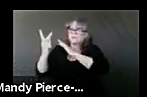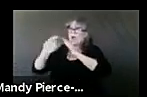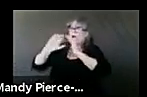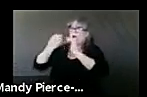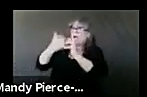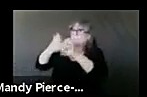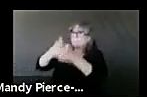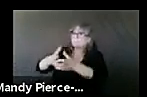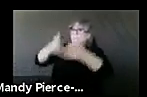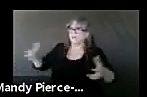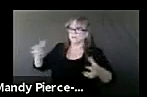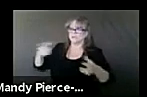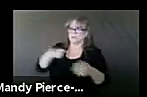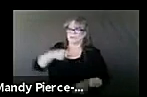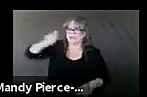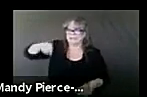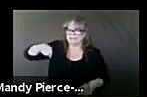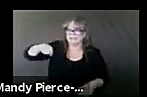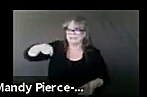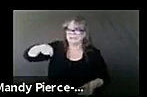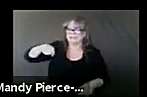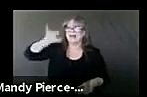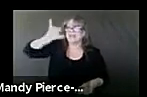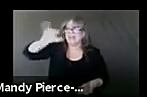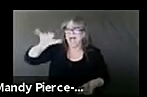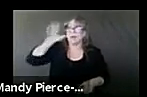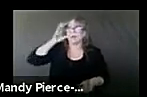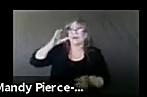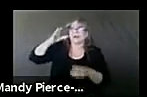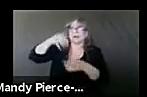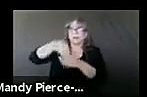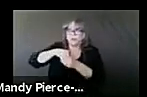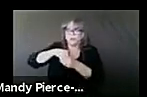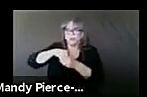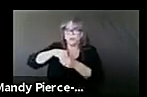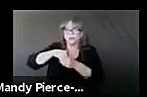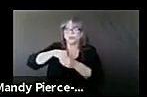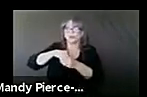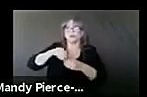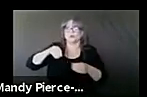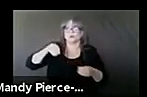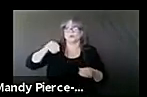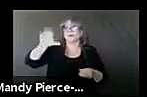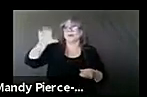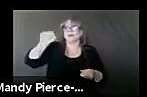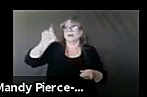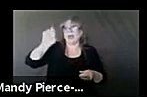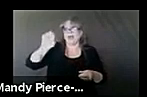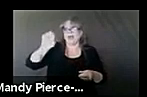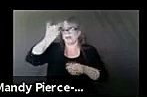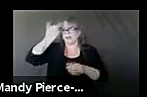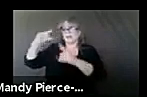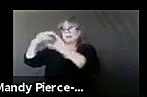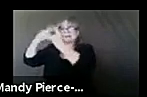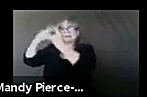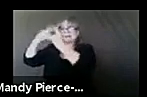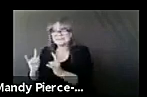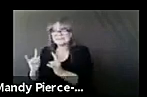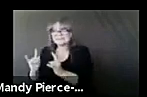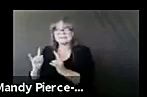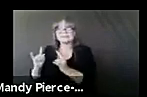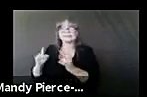well. And then we will submit updated requests through FEMA or try to just procure that PPE on the open market as